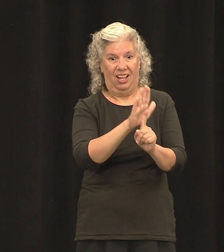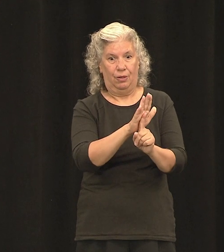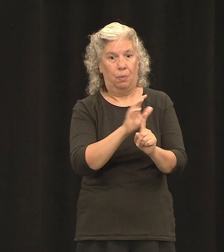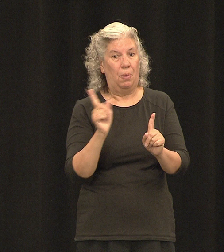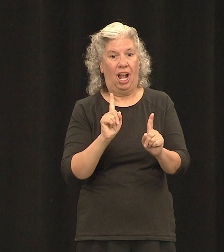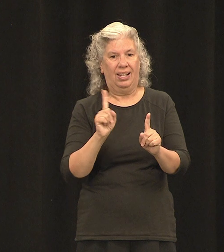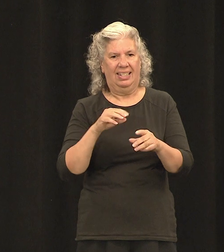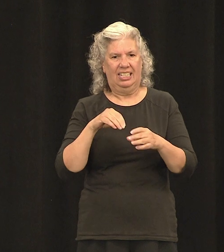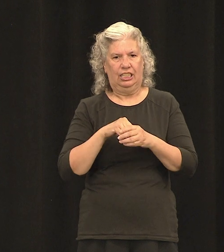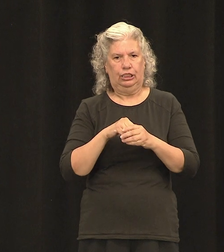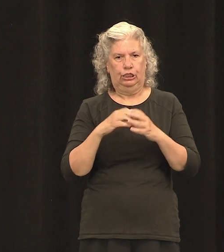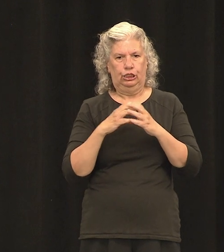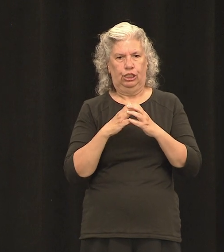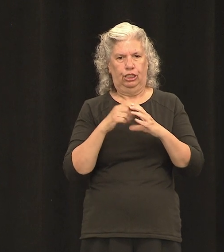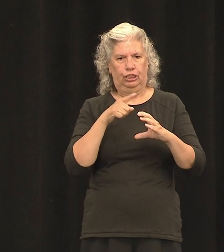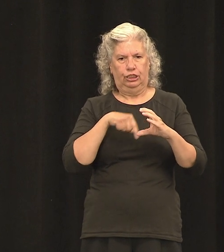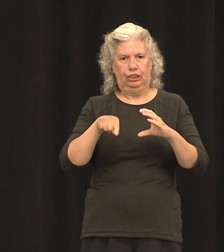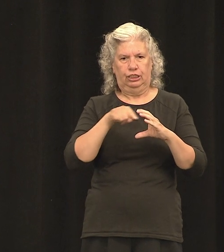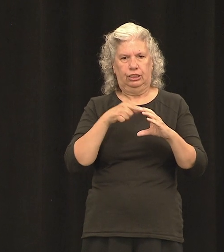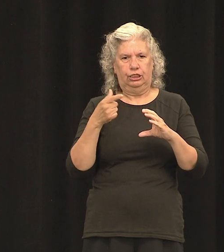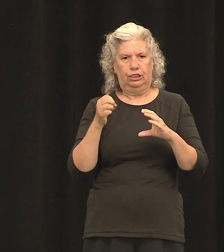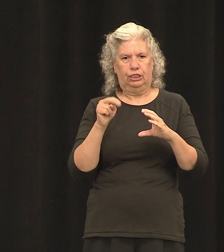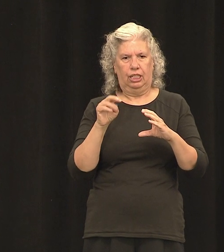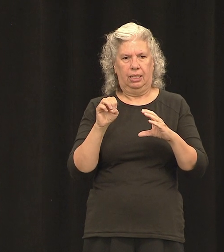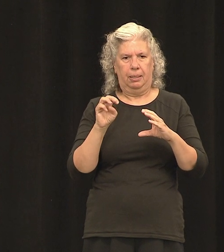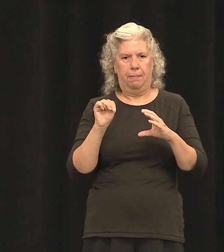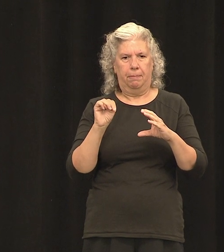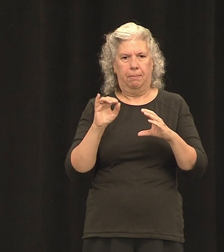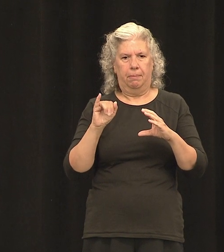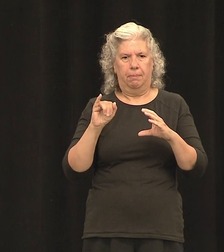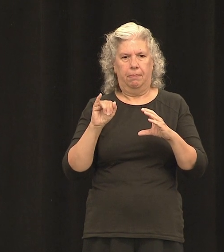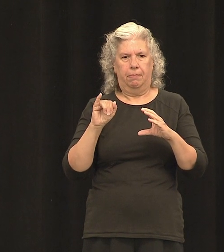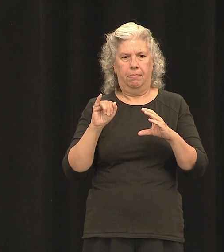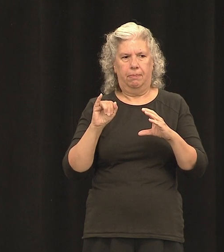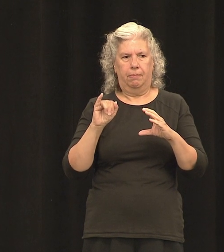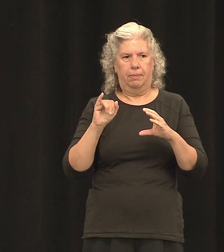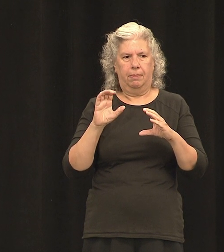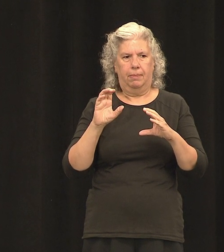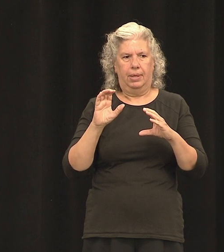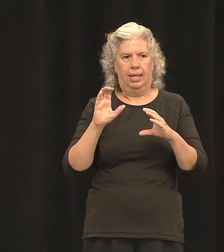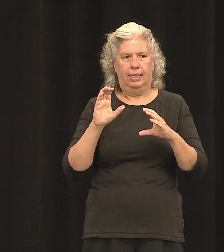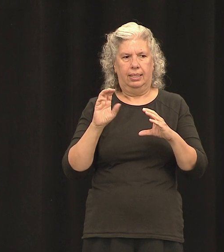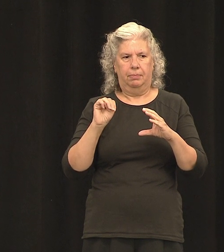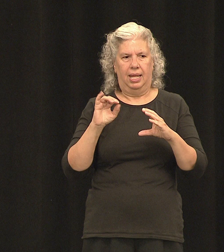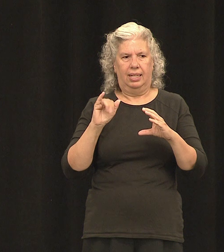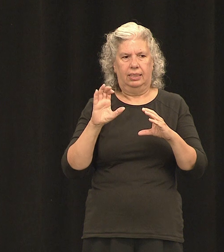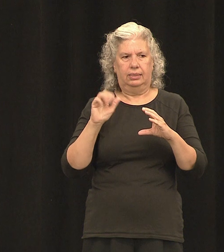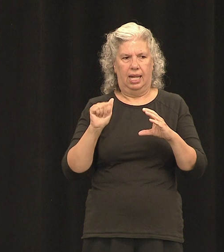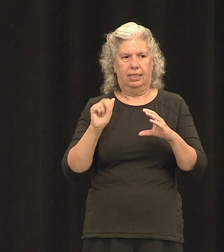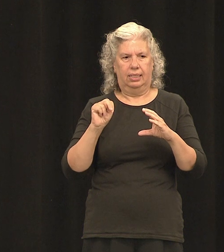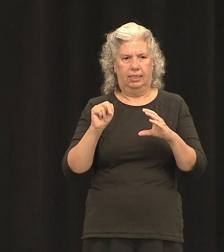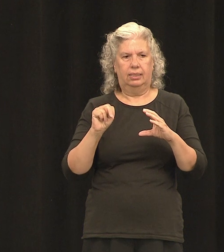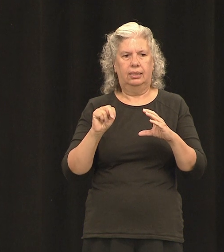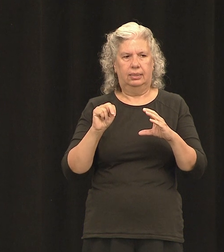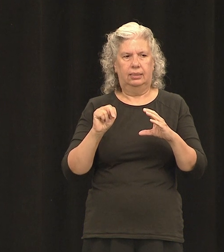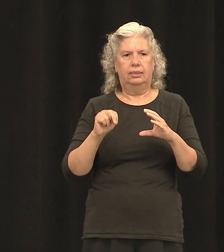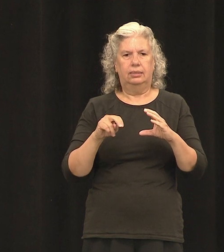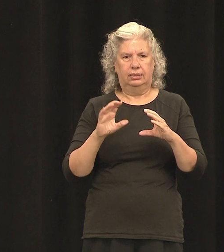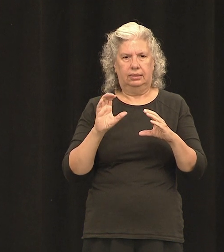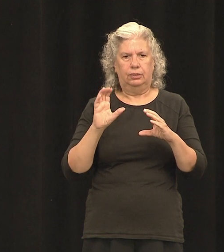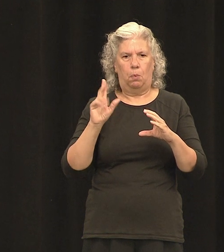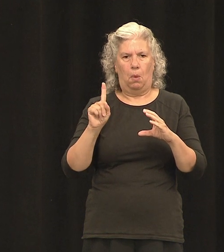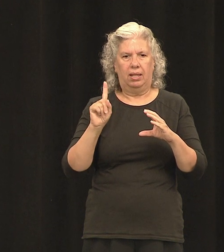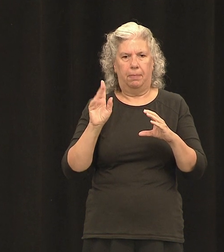myosin 7A. This is USH1B. So the numbers are the type, the clinical